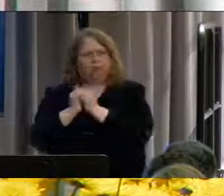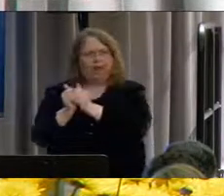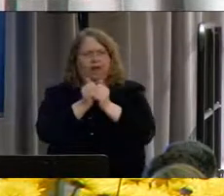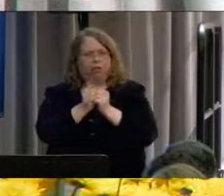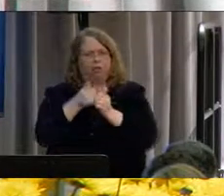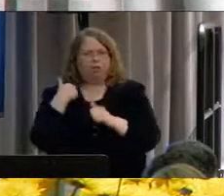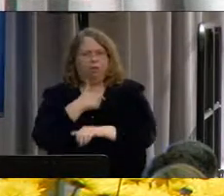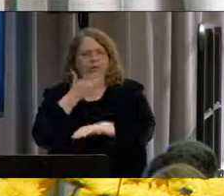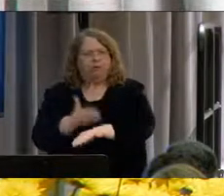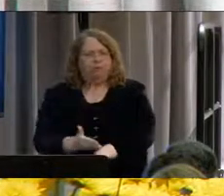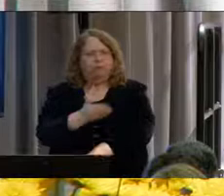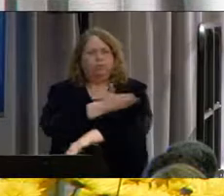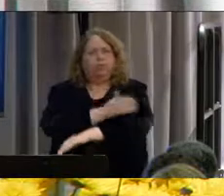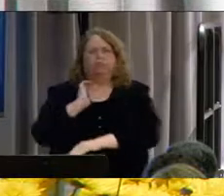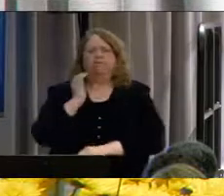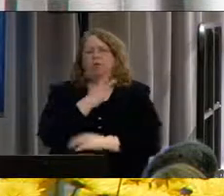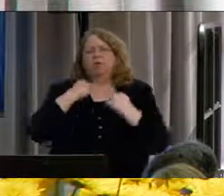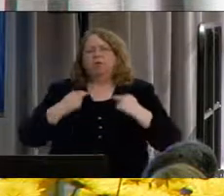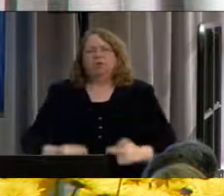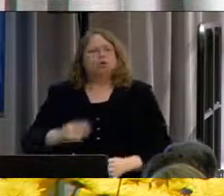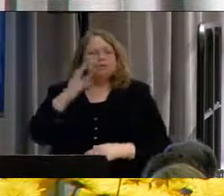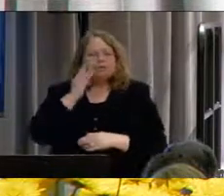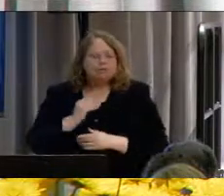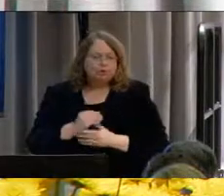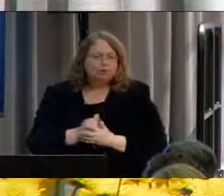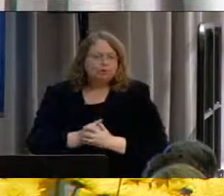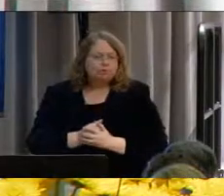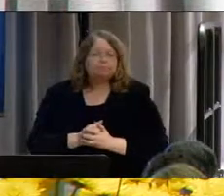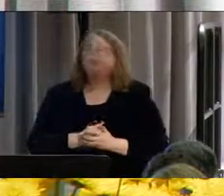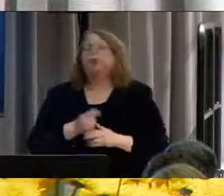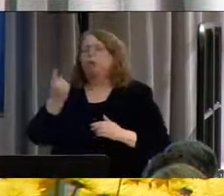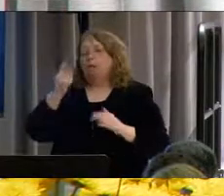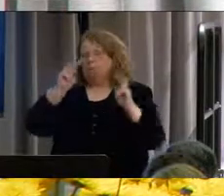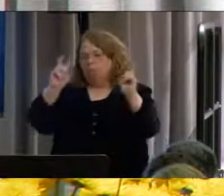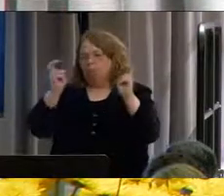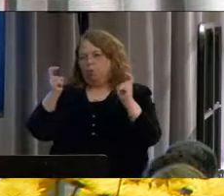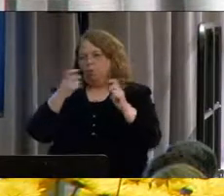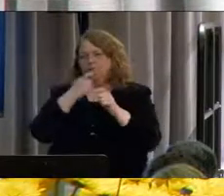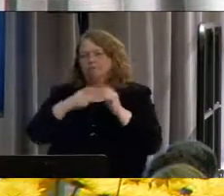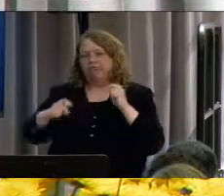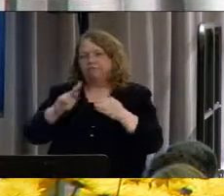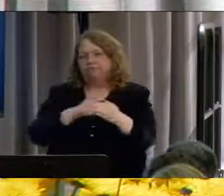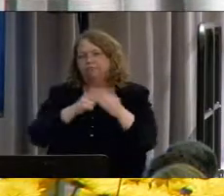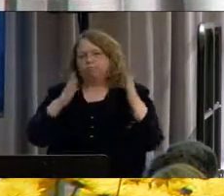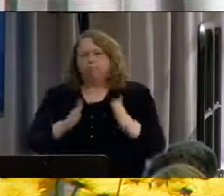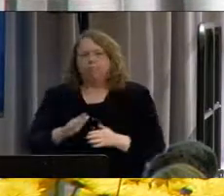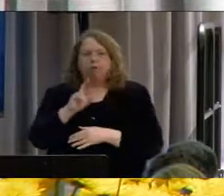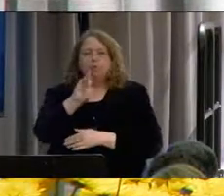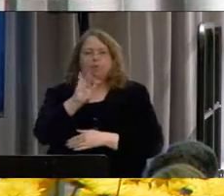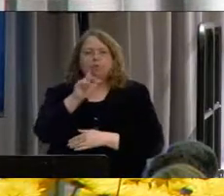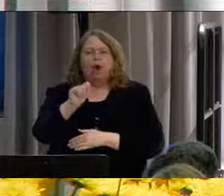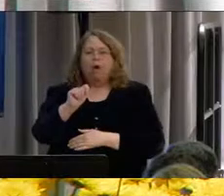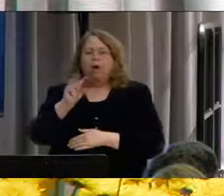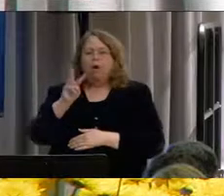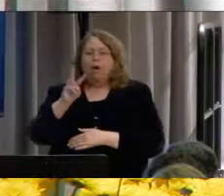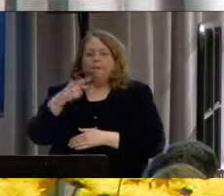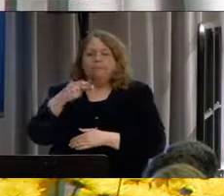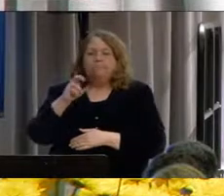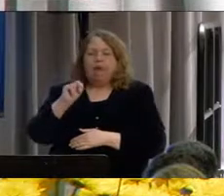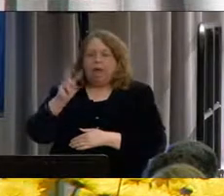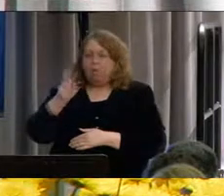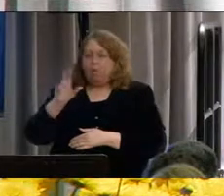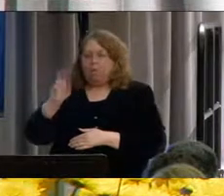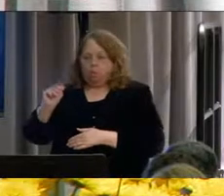call the human experience. So I wanted to quote from Robert Penn Warren, the poet that most of you have heard of, and I'll quote